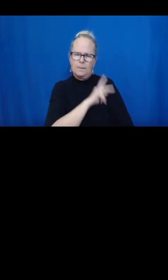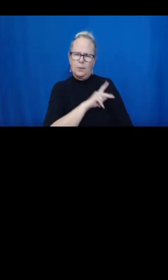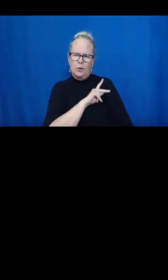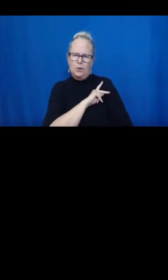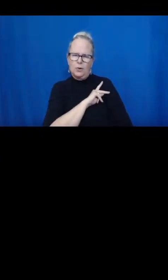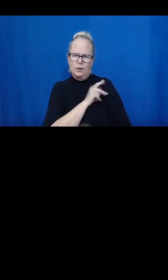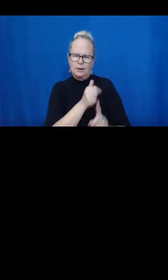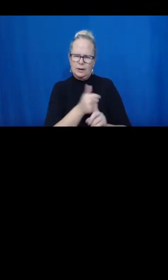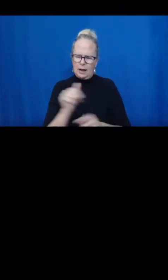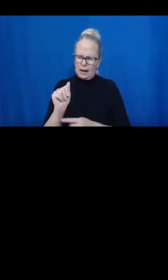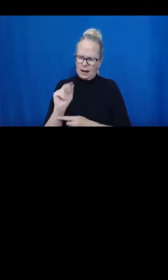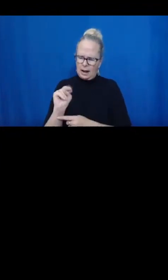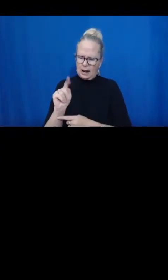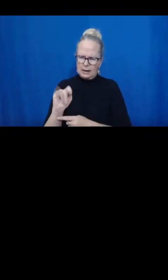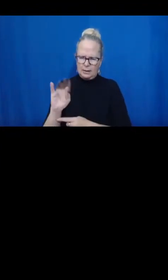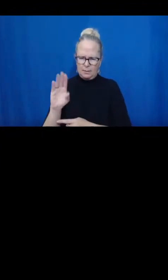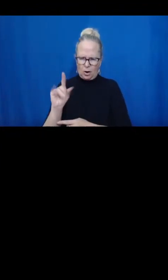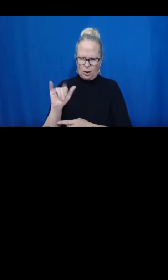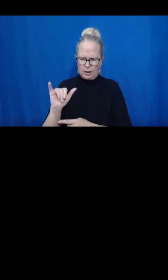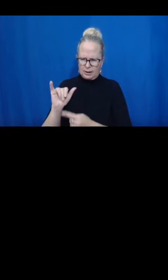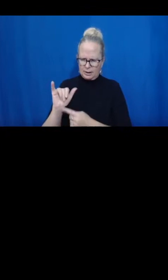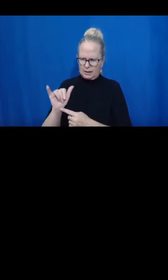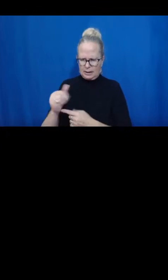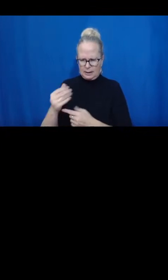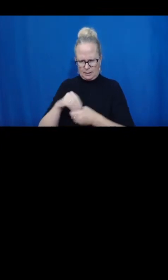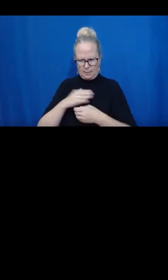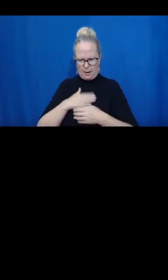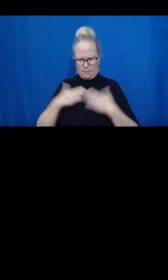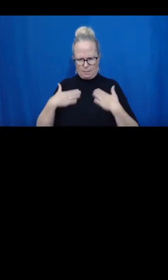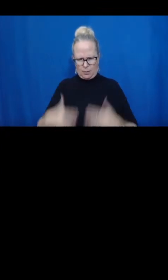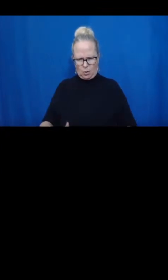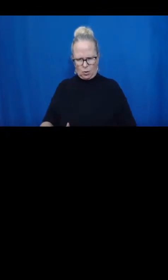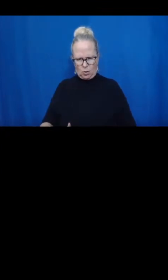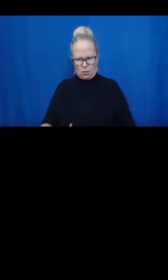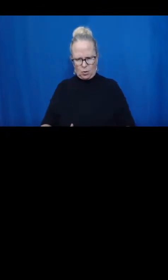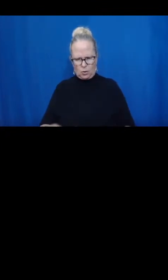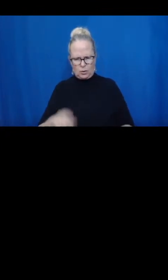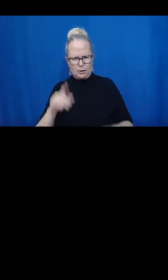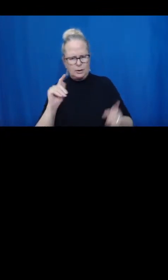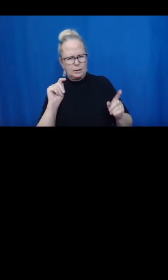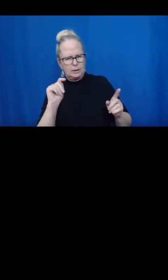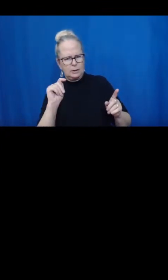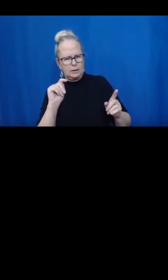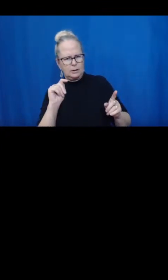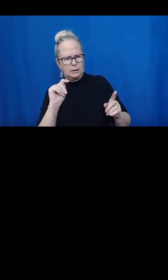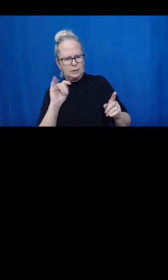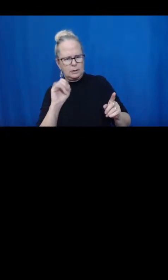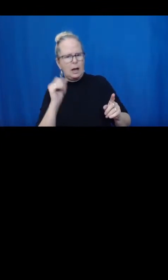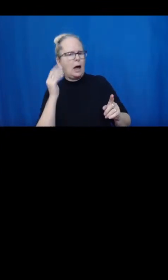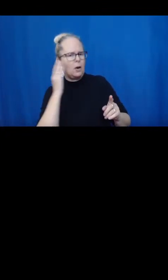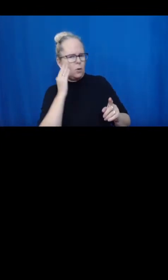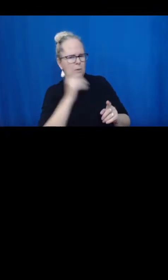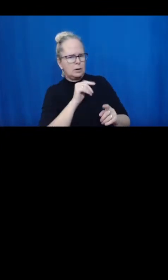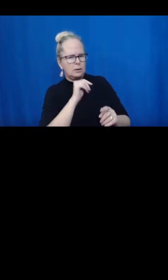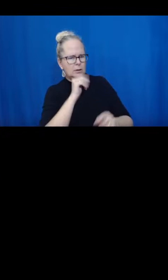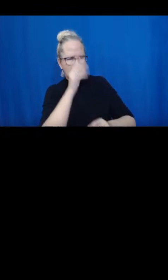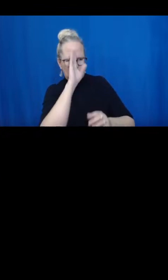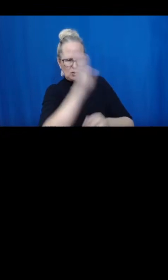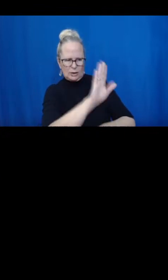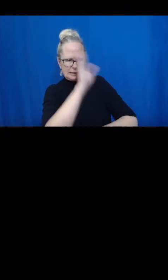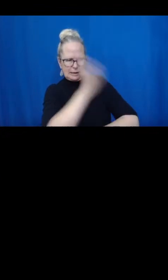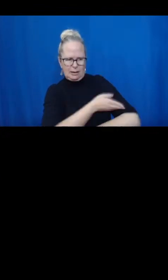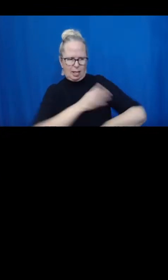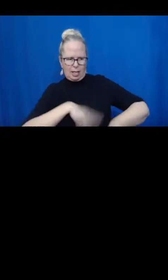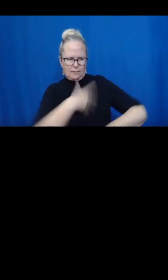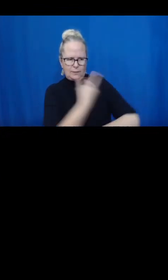But that uncertainty, I guess, to our medical professionals, do you think there will be a time and a space when folks